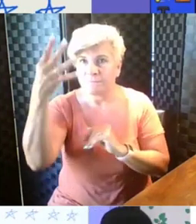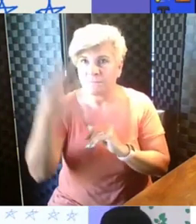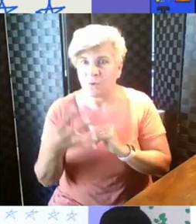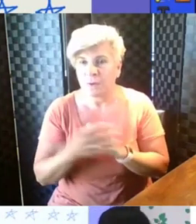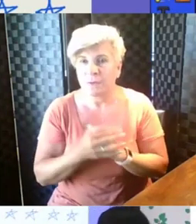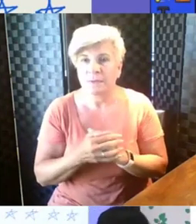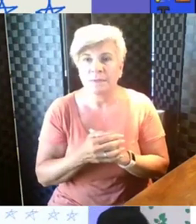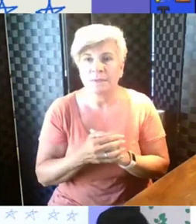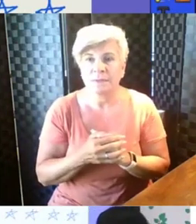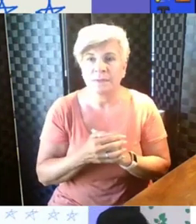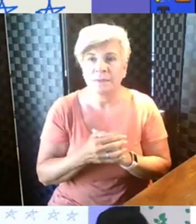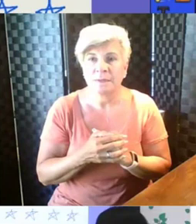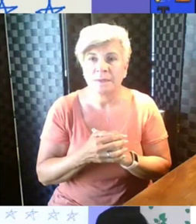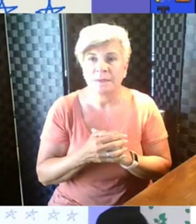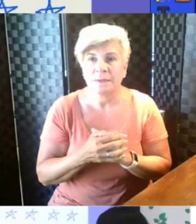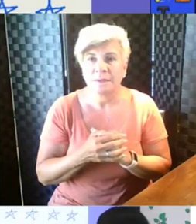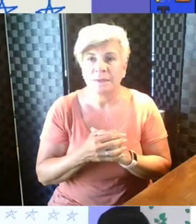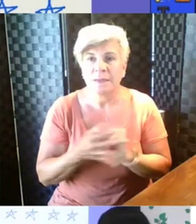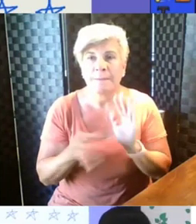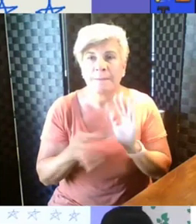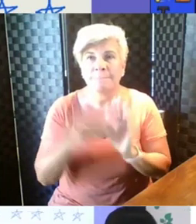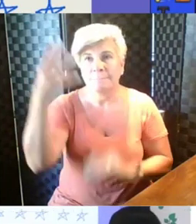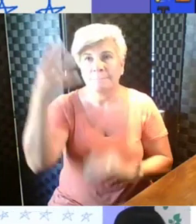plus 4